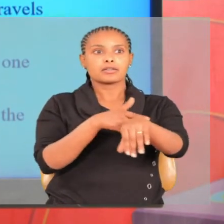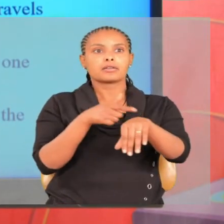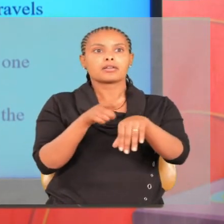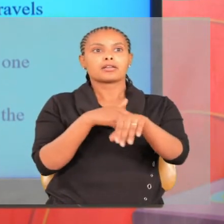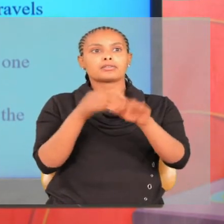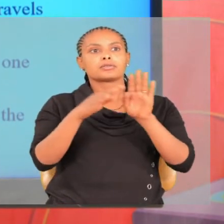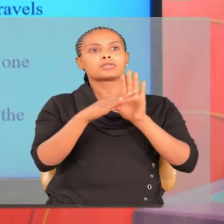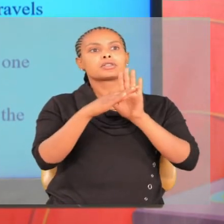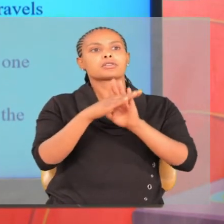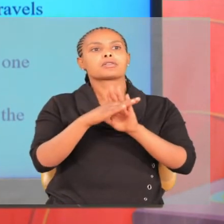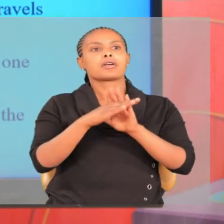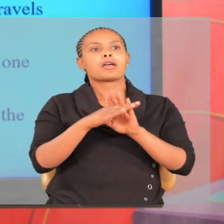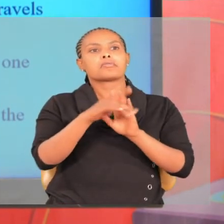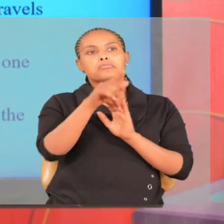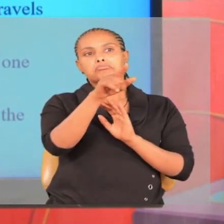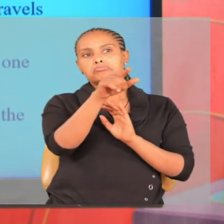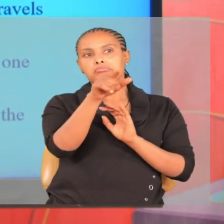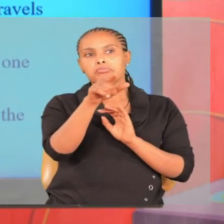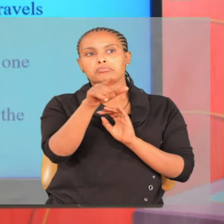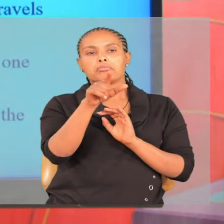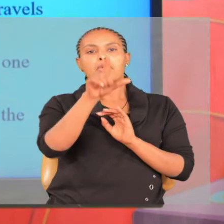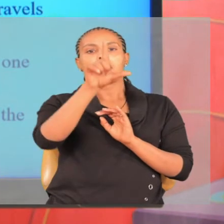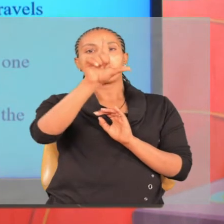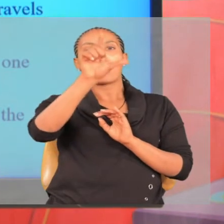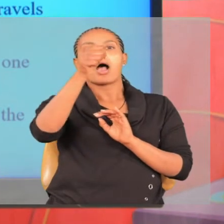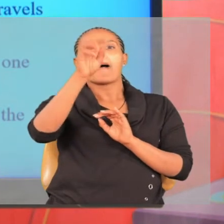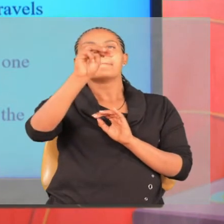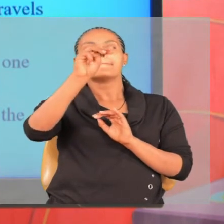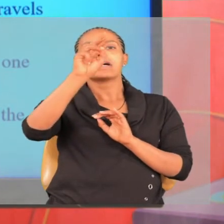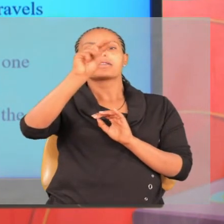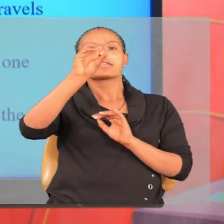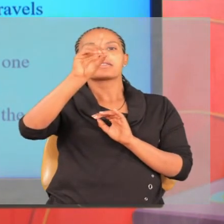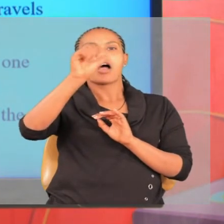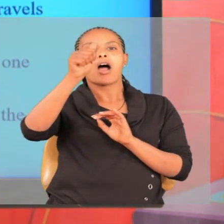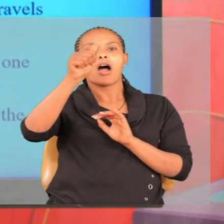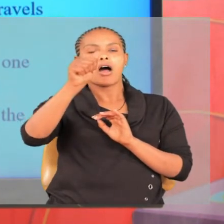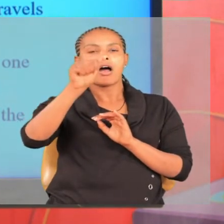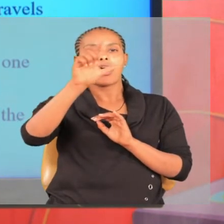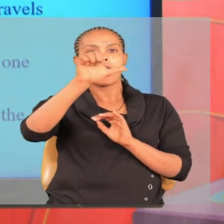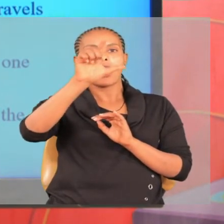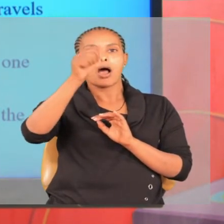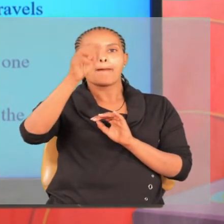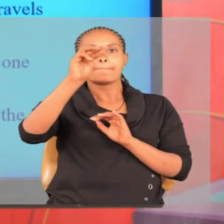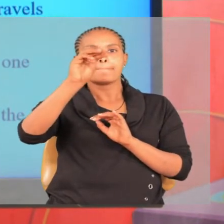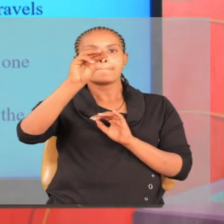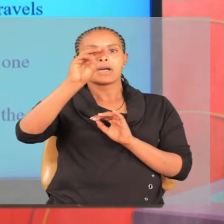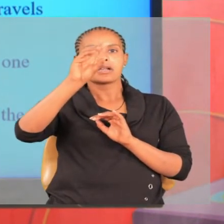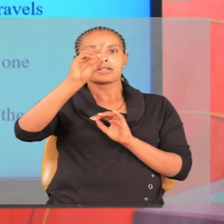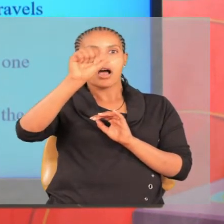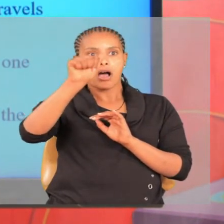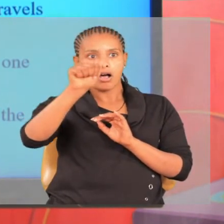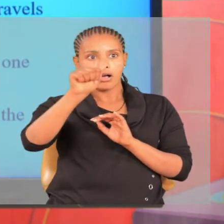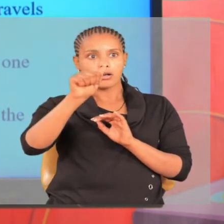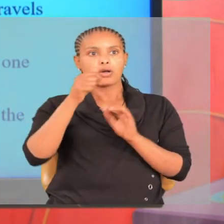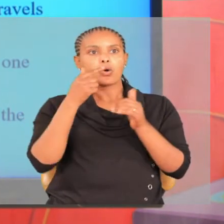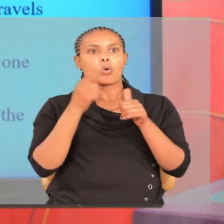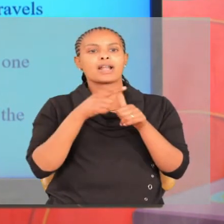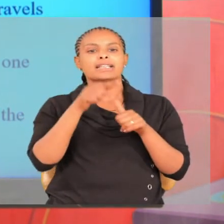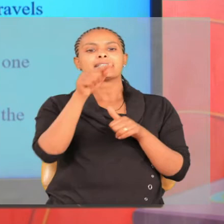by the symbol lambda, is the distance the wave travels during one